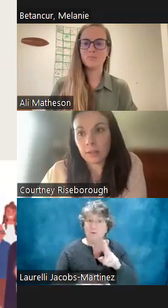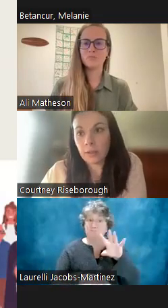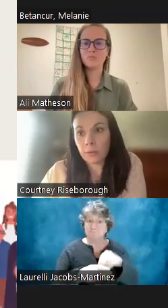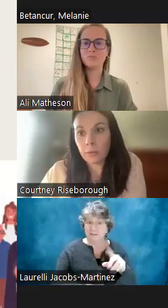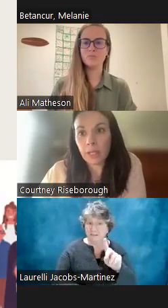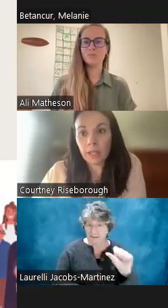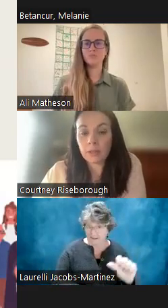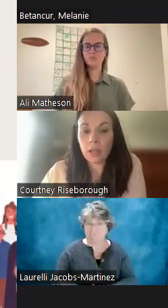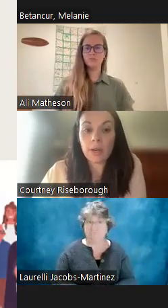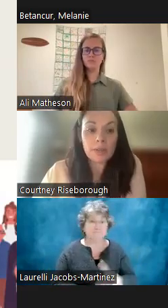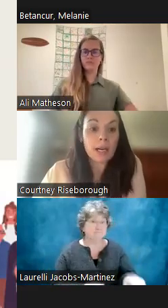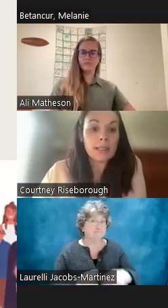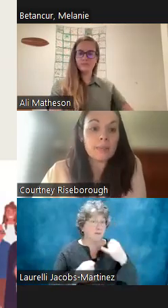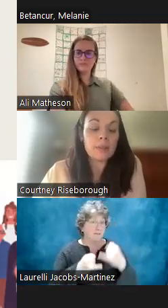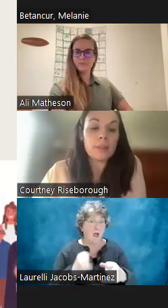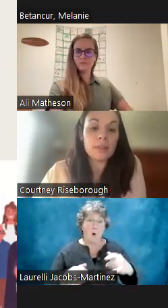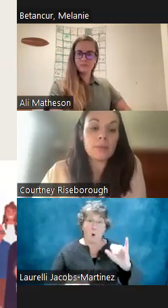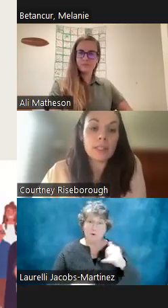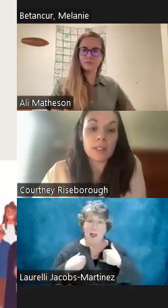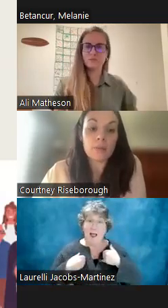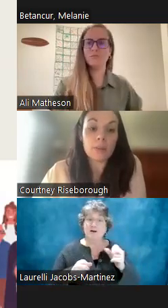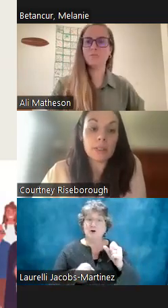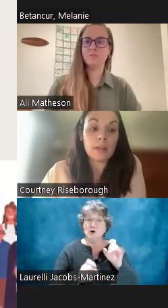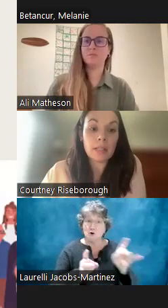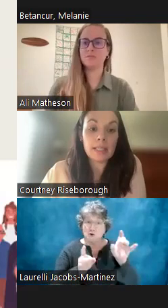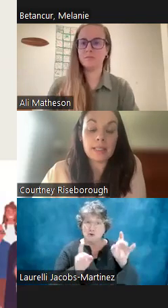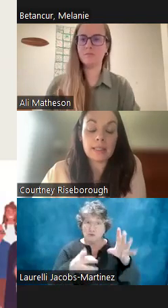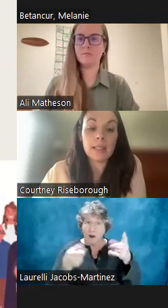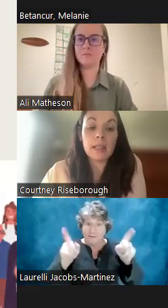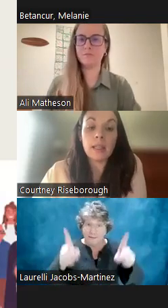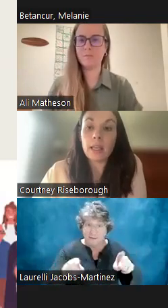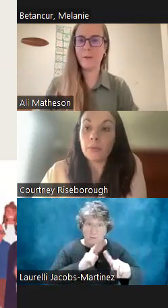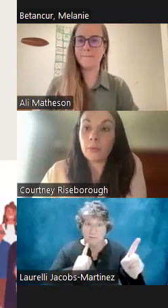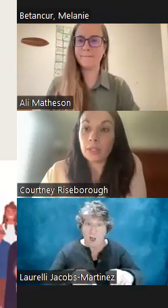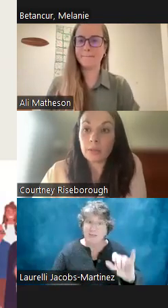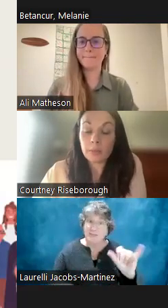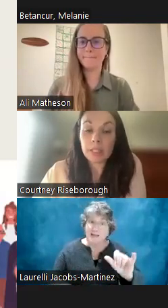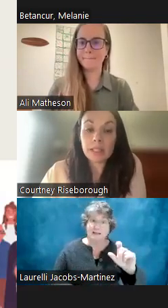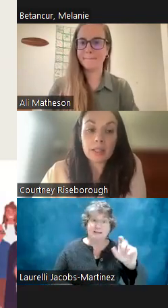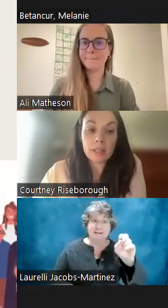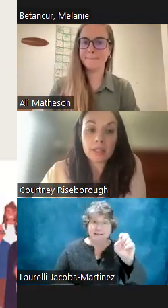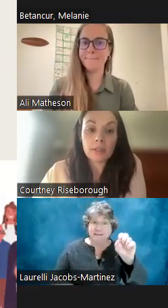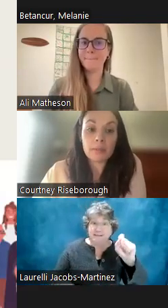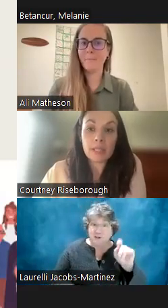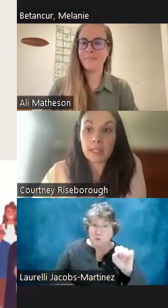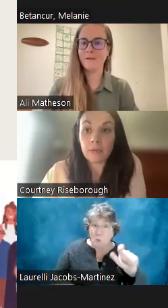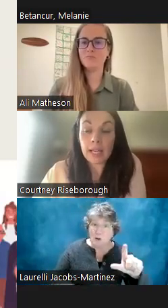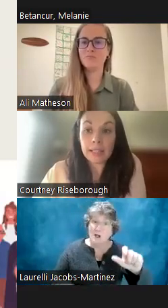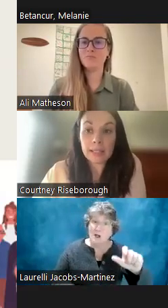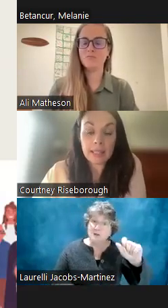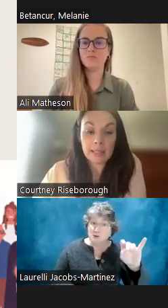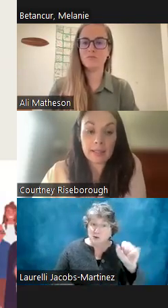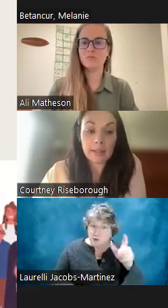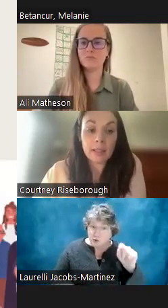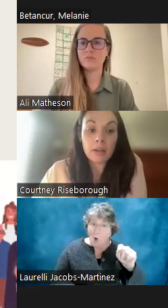response. So we show up to hospitals for sexual assault cases, and we show up to police stations for domestic